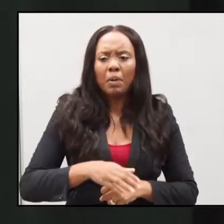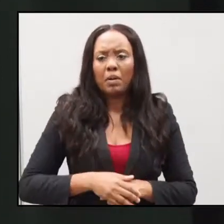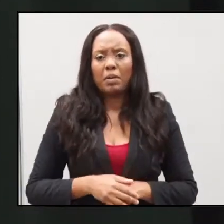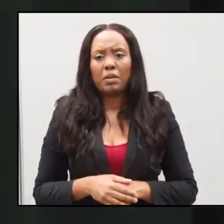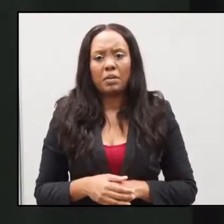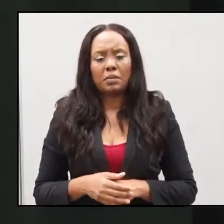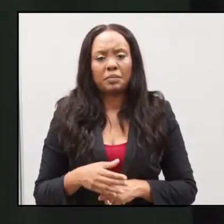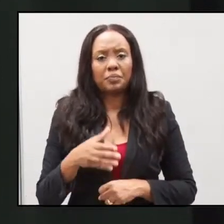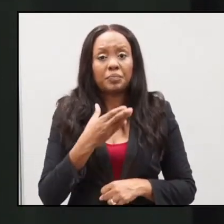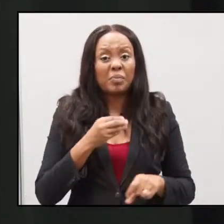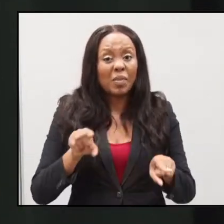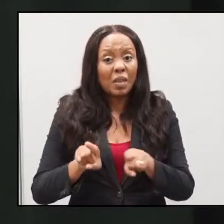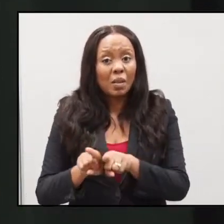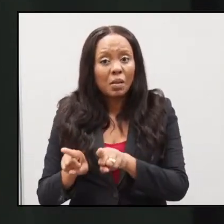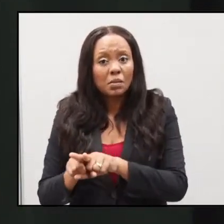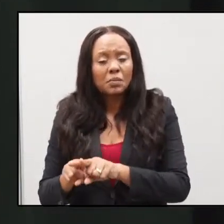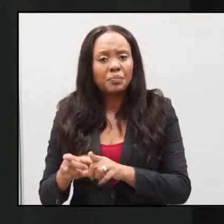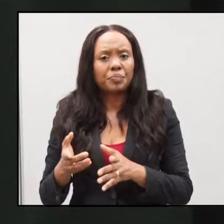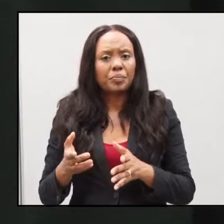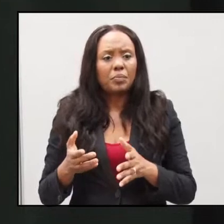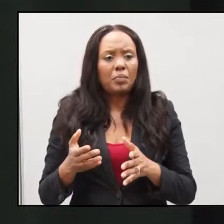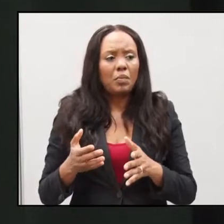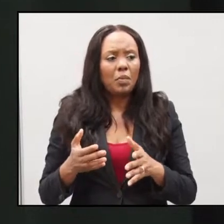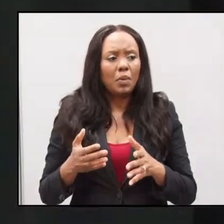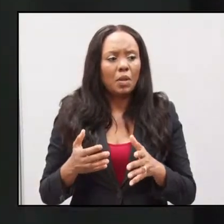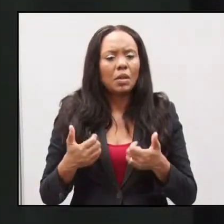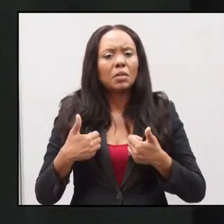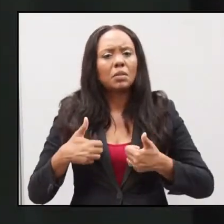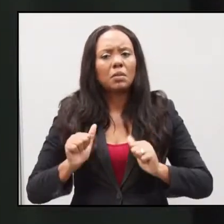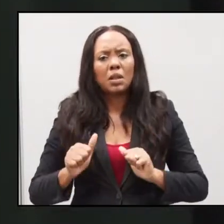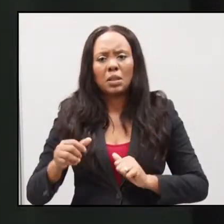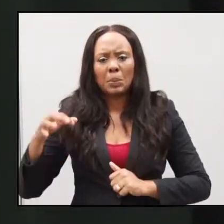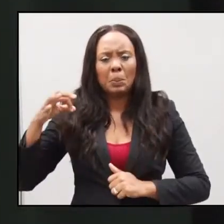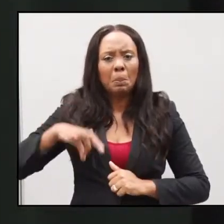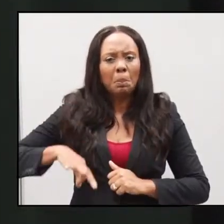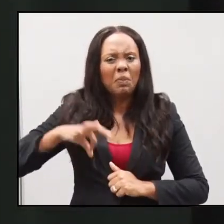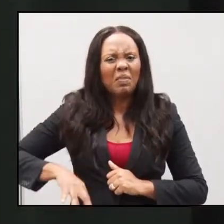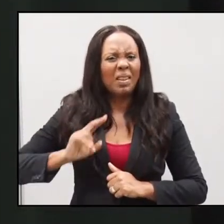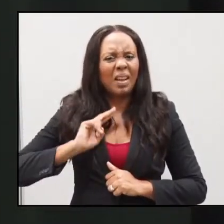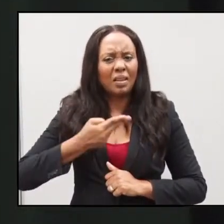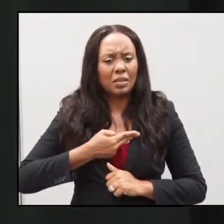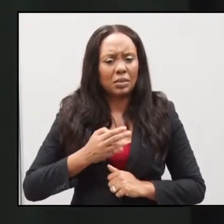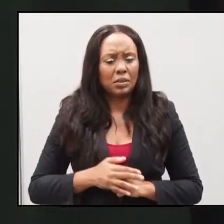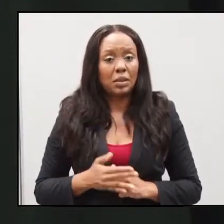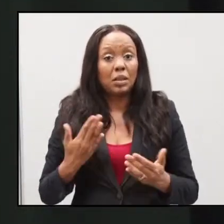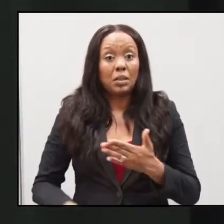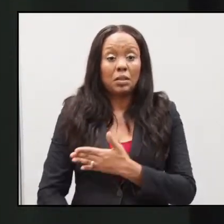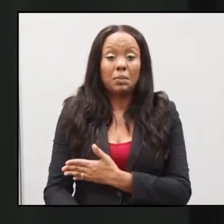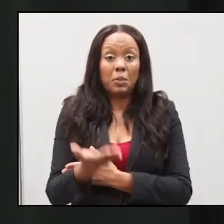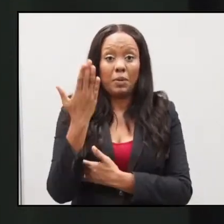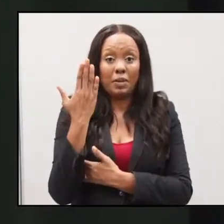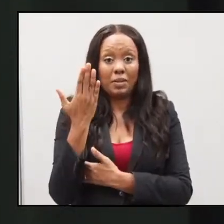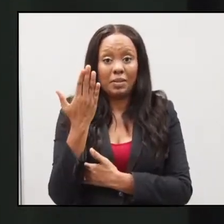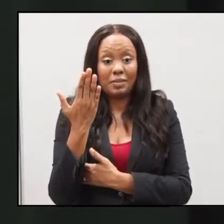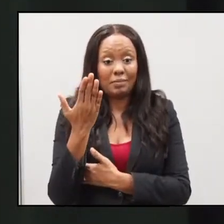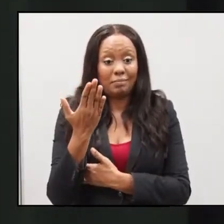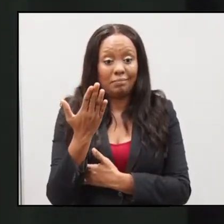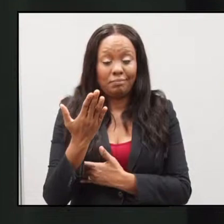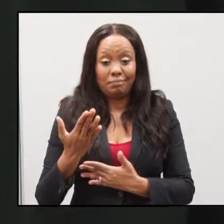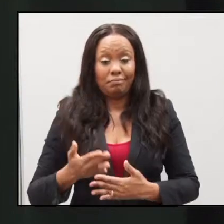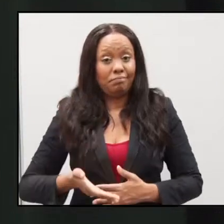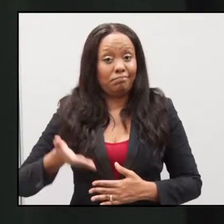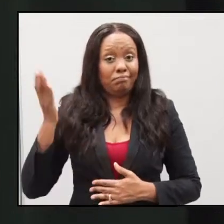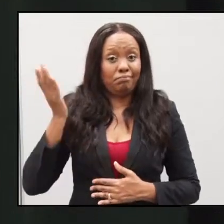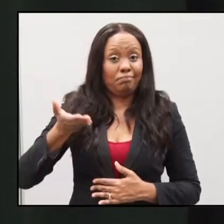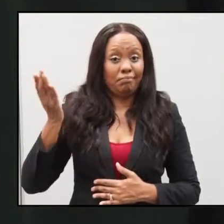us in ways that it has not done before. And this morning, therefore, represents the culmination of that